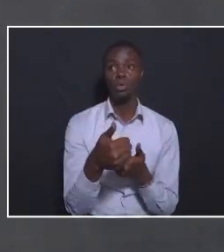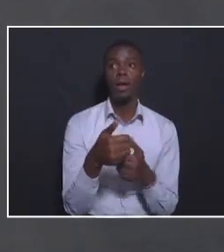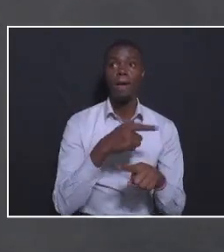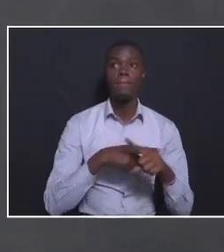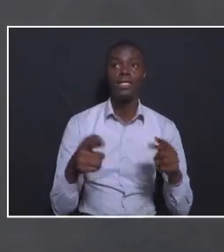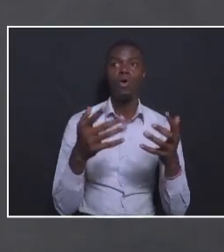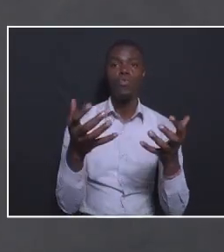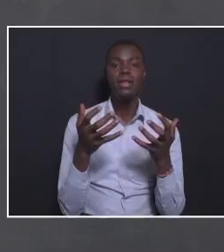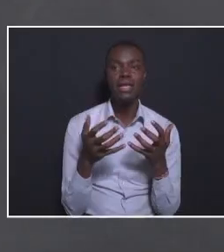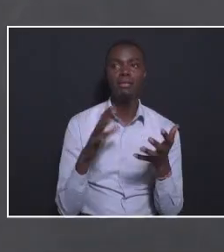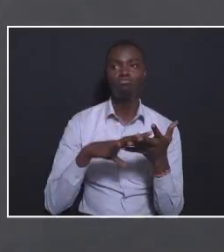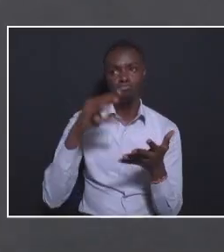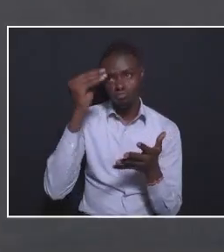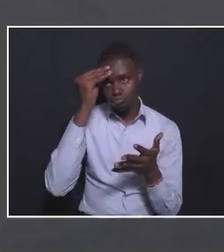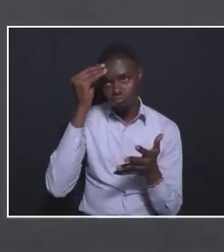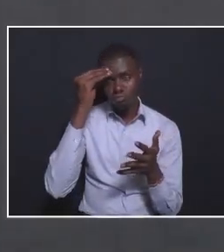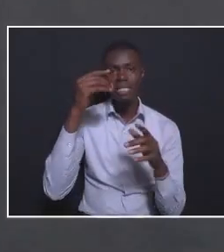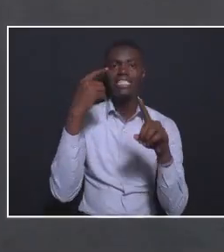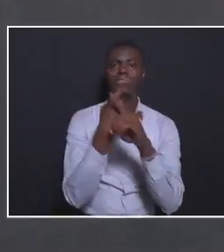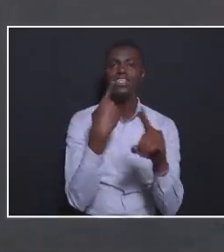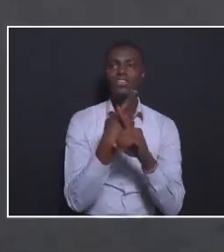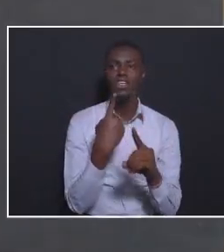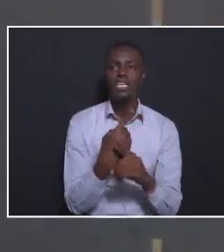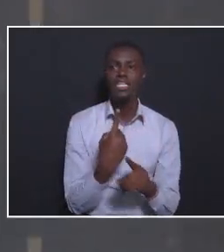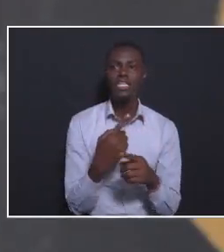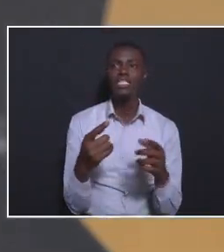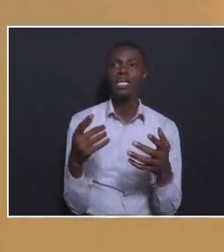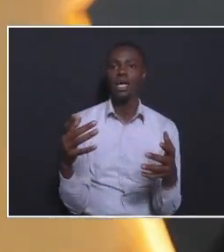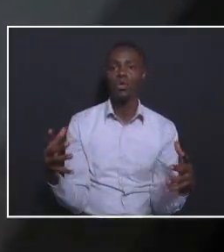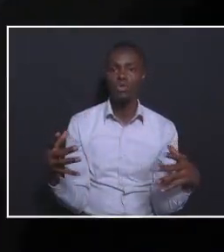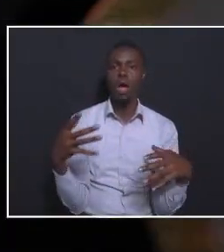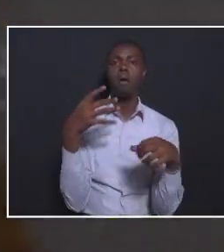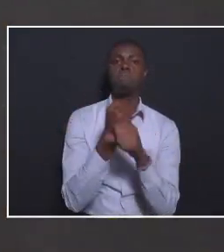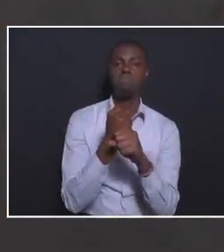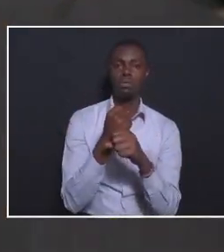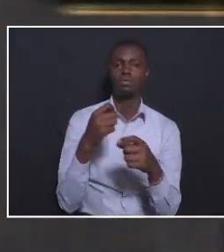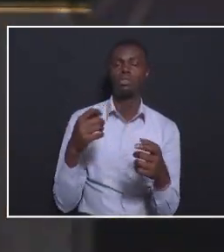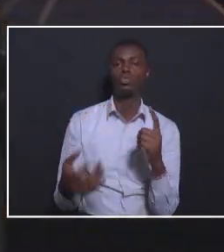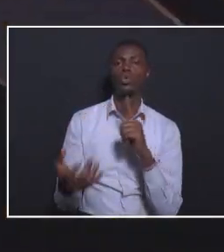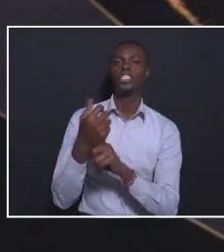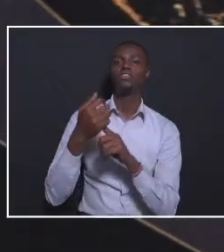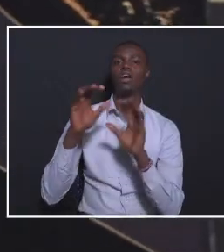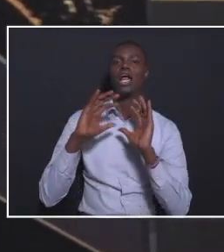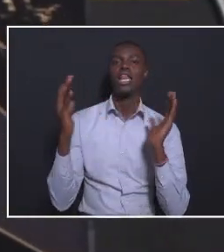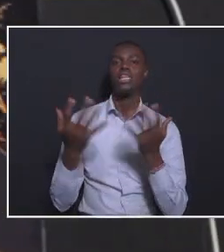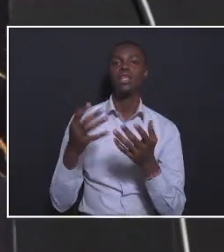then we need to also learn all the other elements and catch up in terms of the global standard.